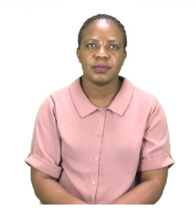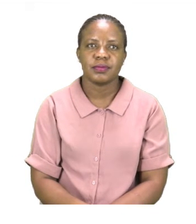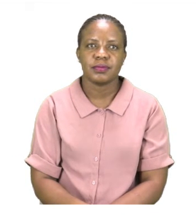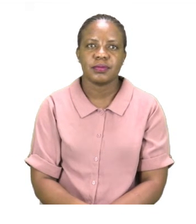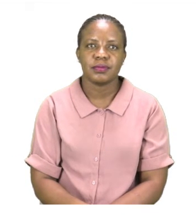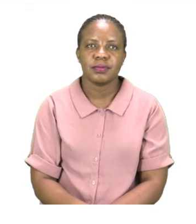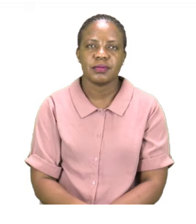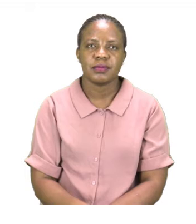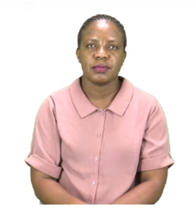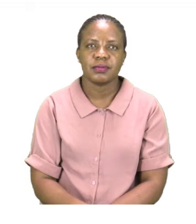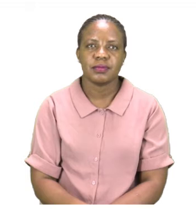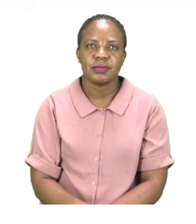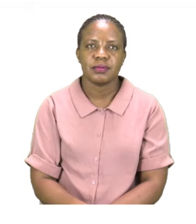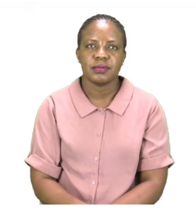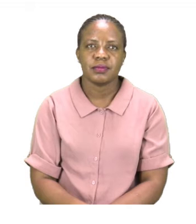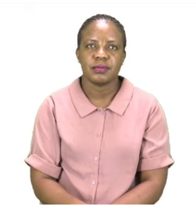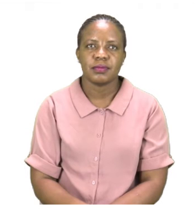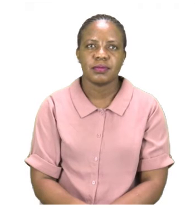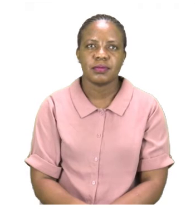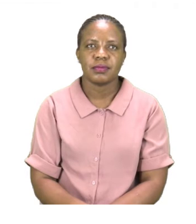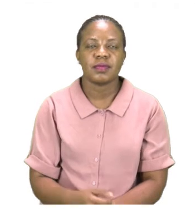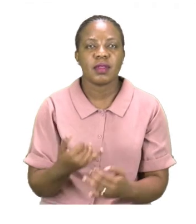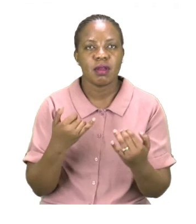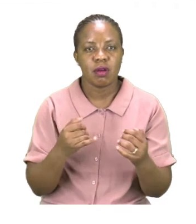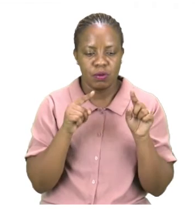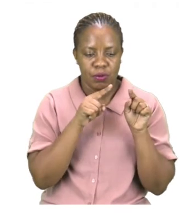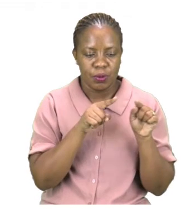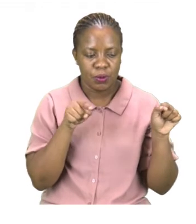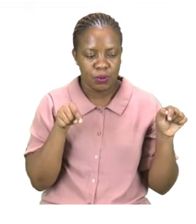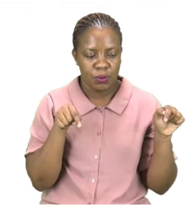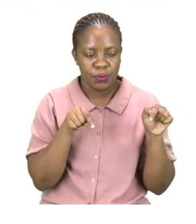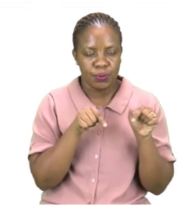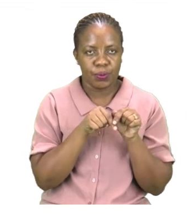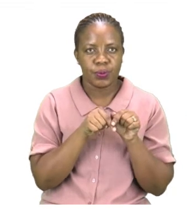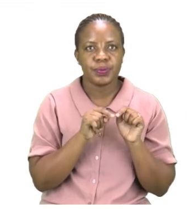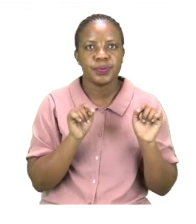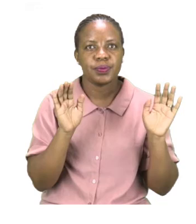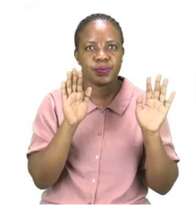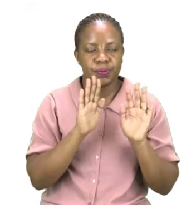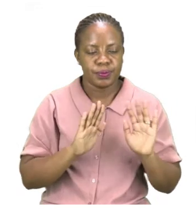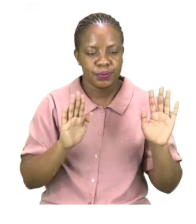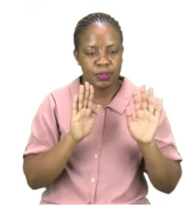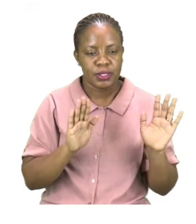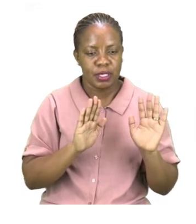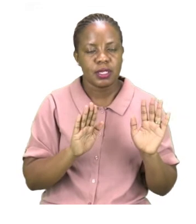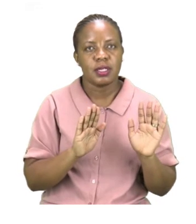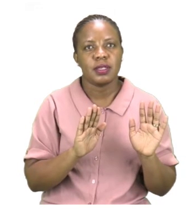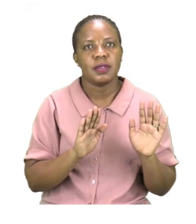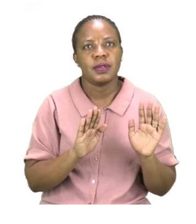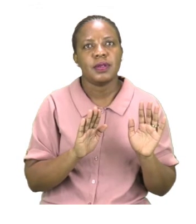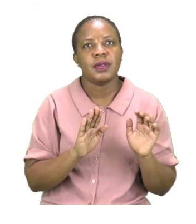the capital letter and the small letter. You are also going to circle